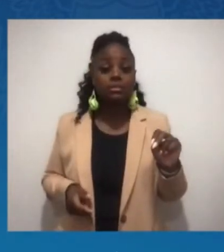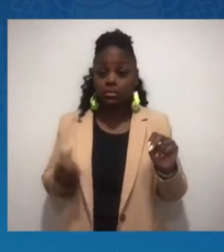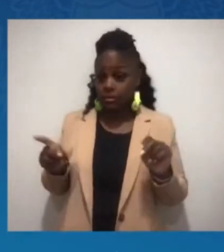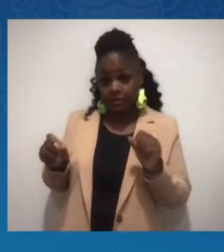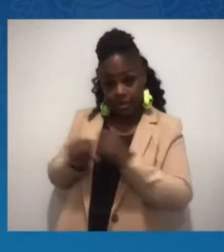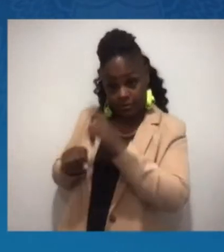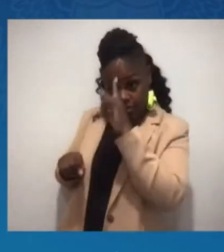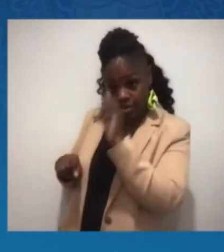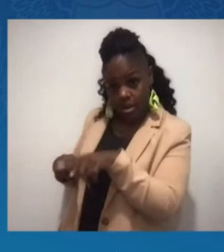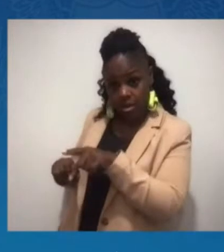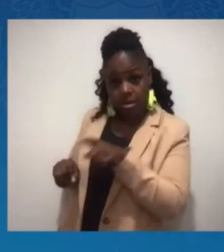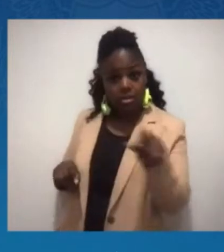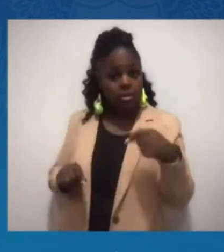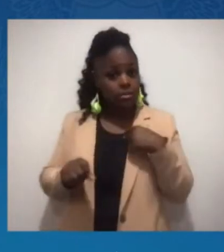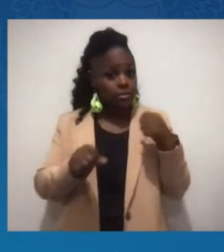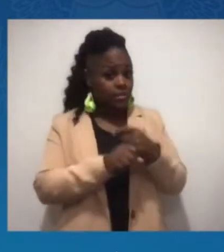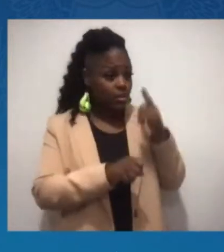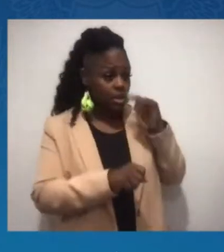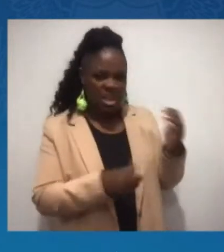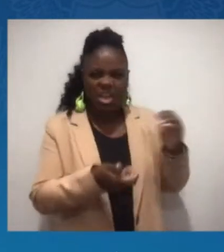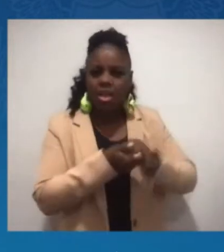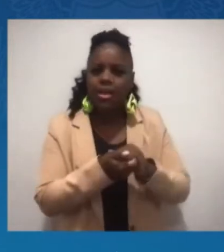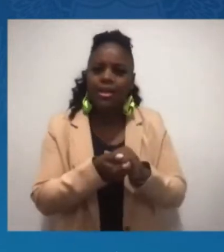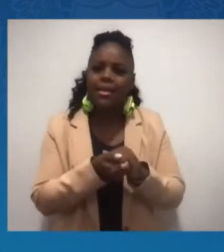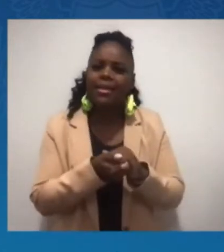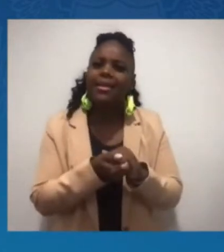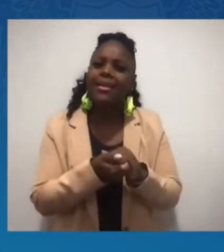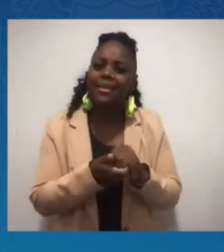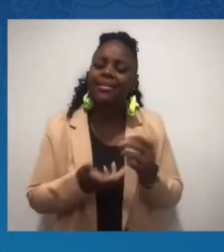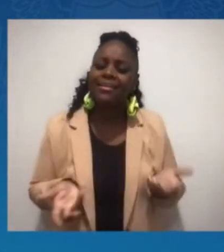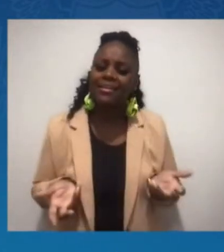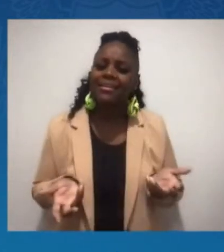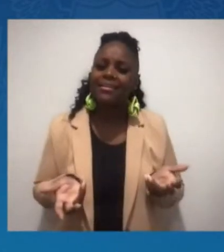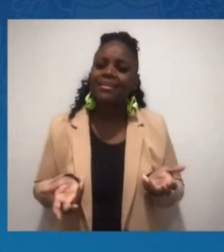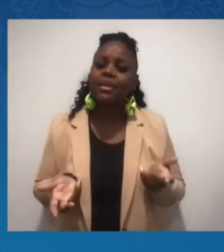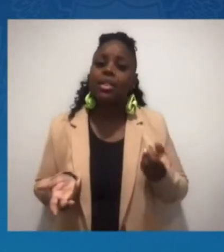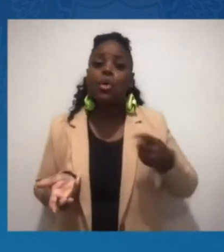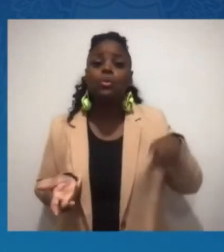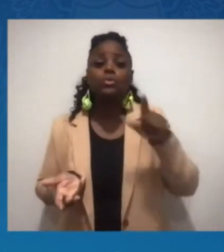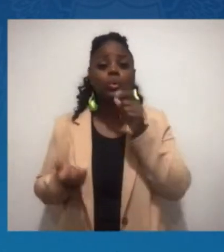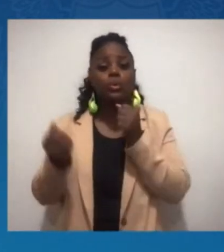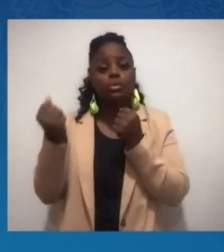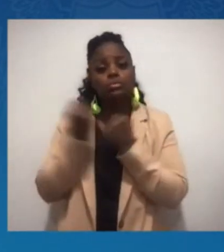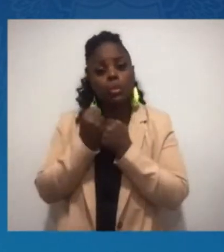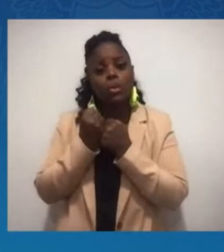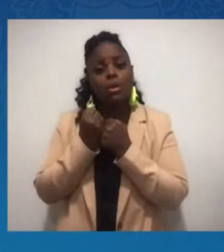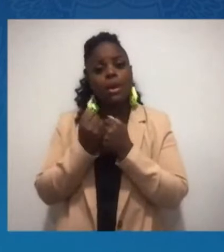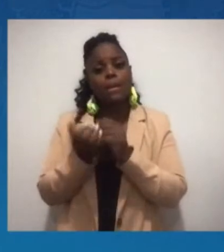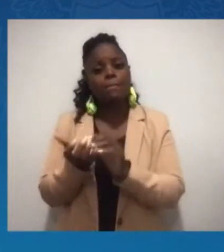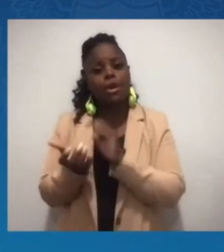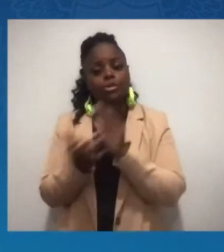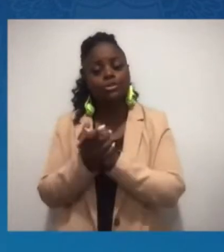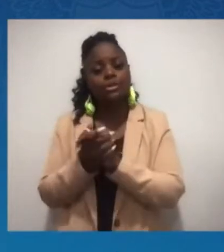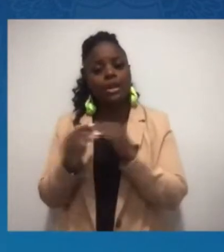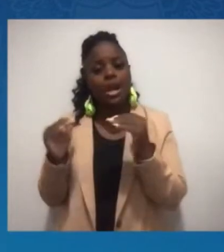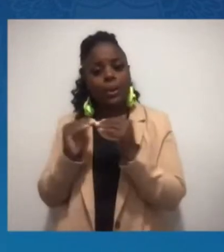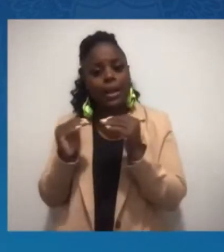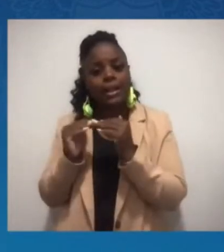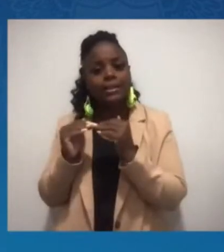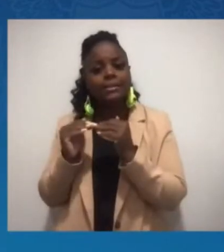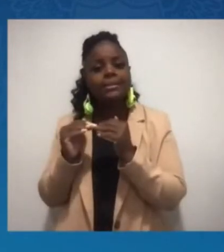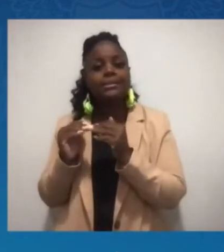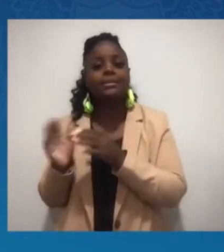fighting for voting rights. All of the champions of marriage equality and what we must still do in terms of trans rights, what we